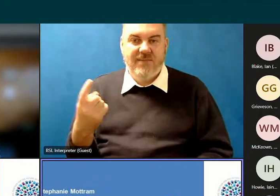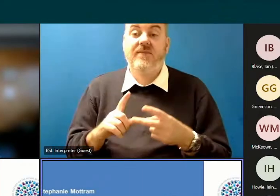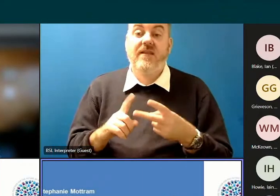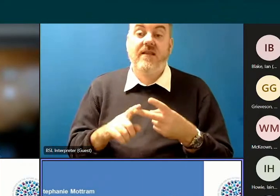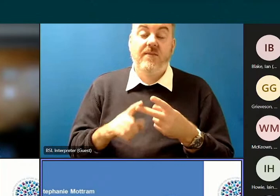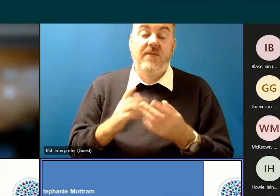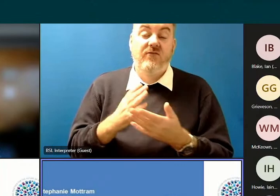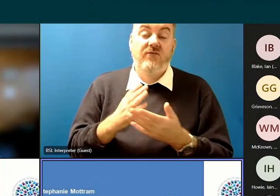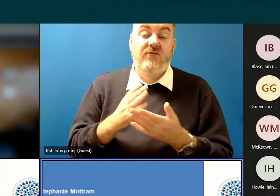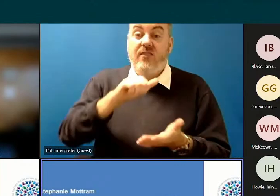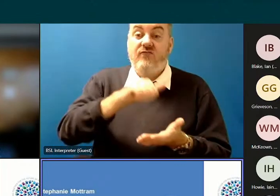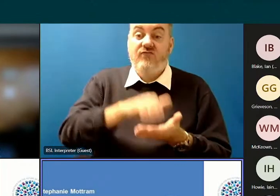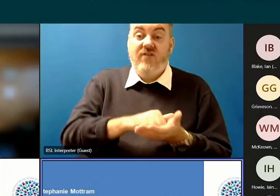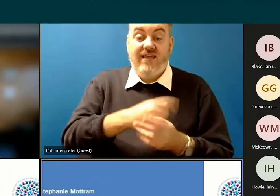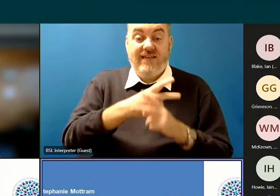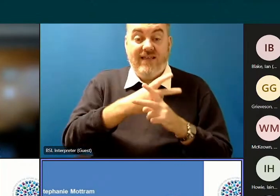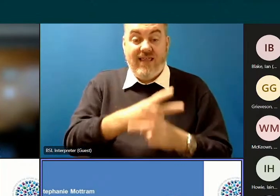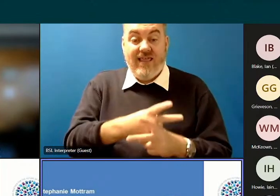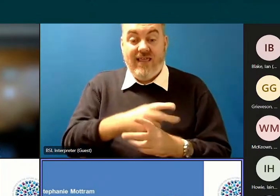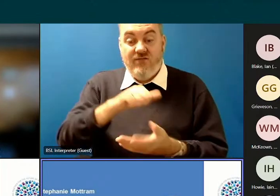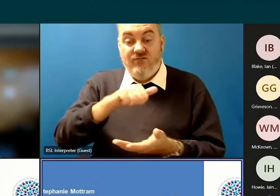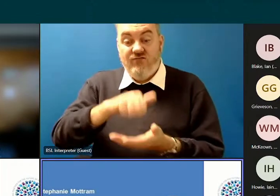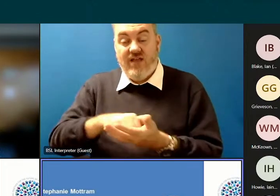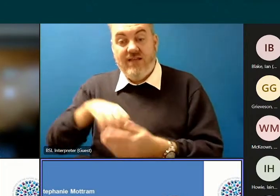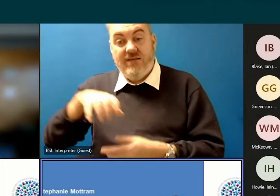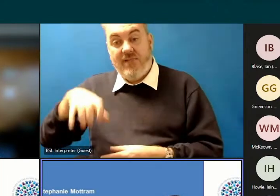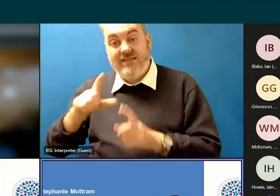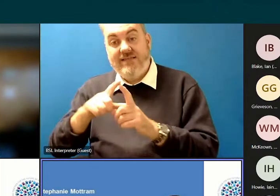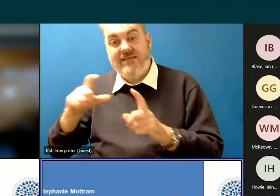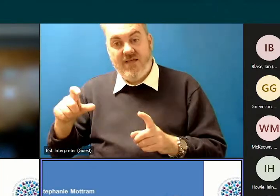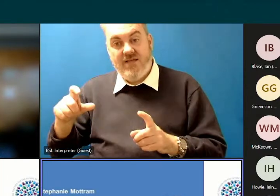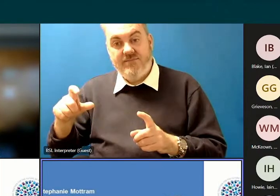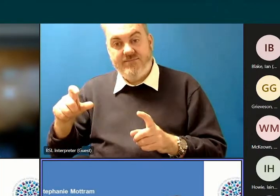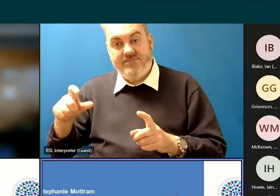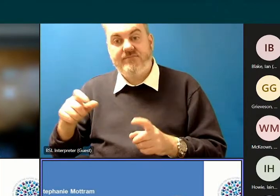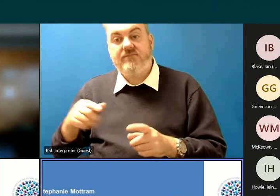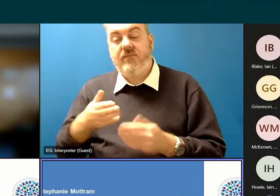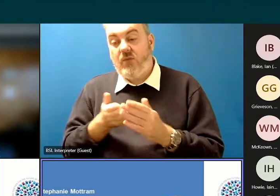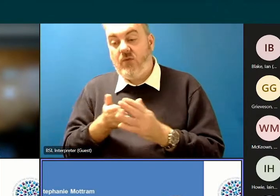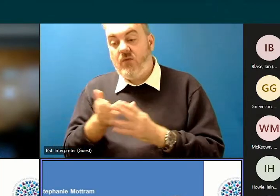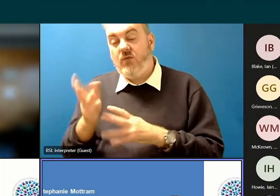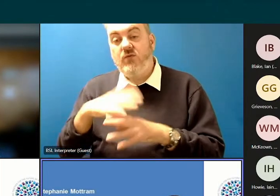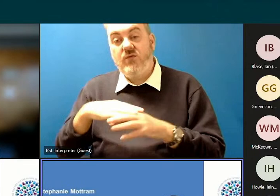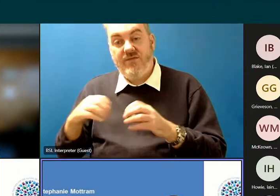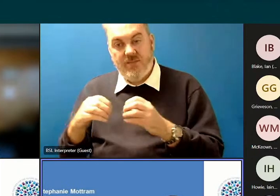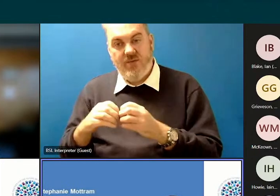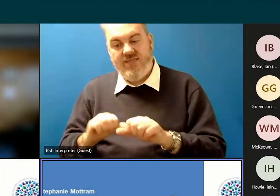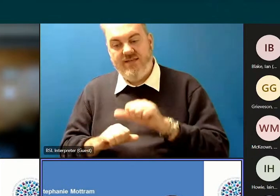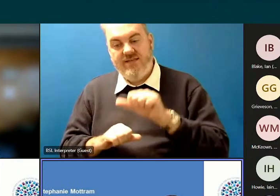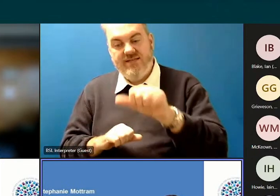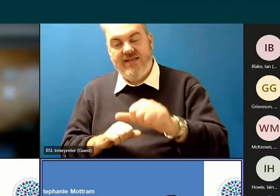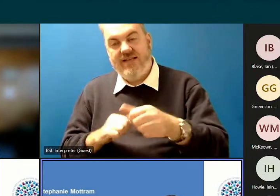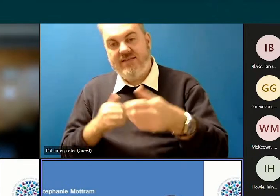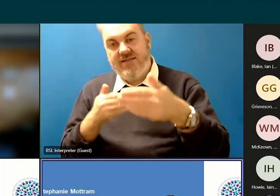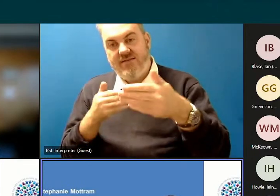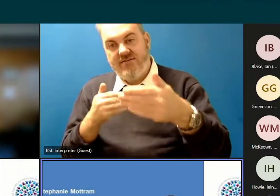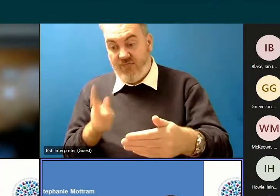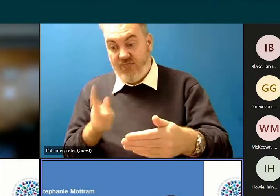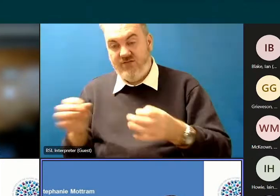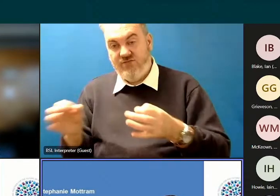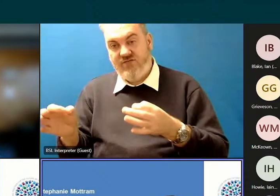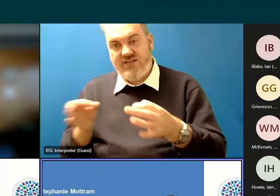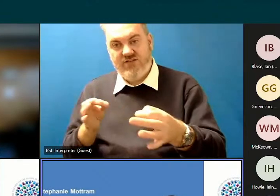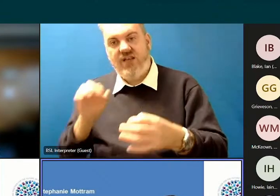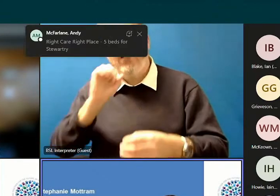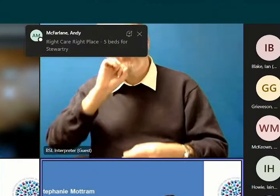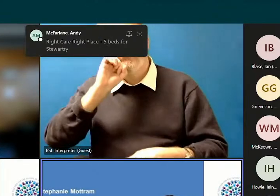As I say, the right care, right place in December, starting December through to February, the next phase round about that care home strategy is coming